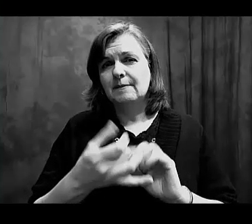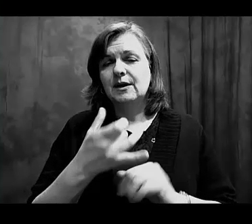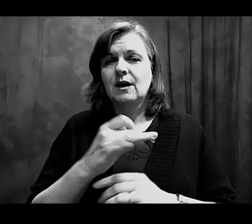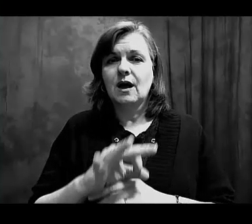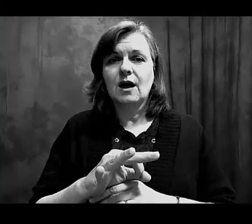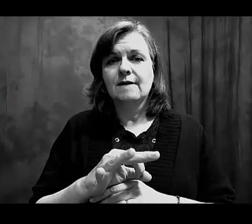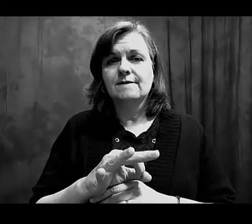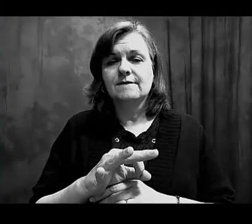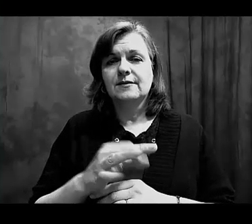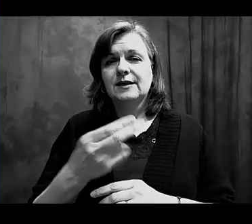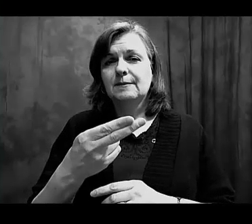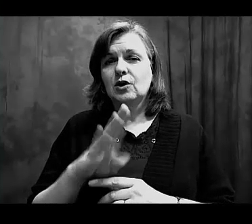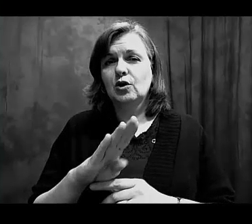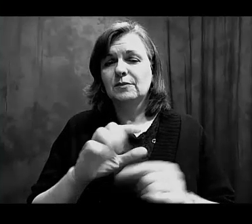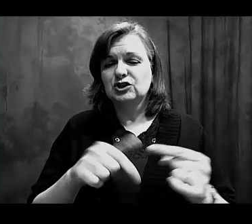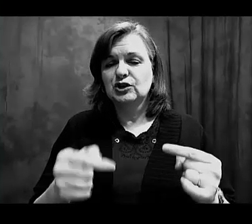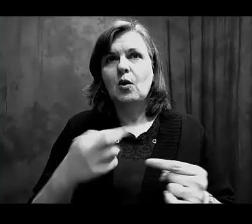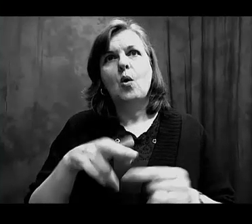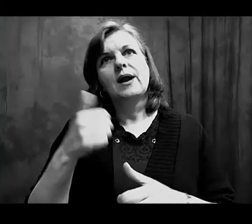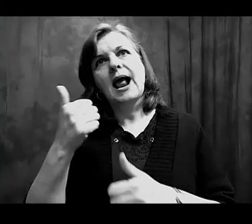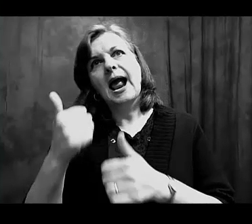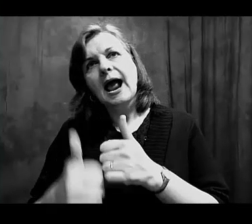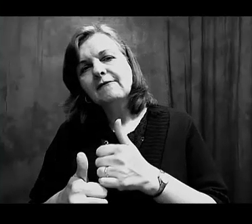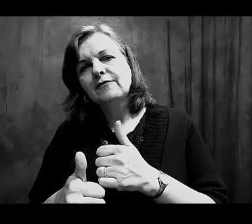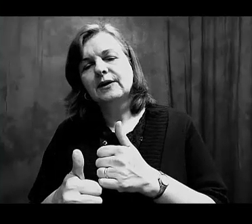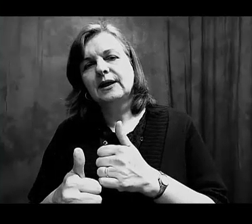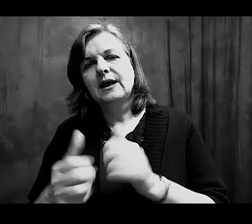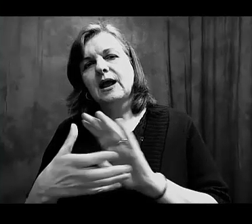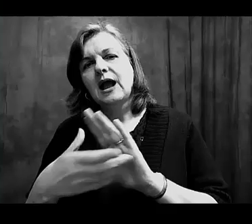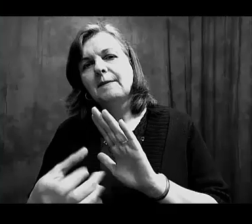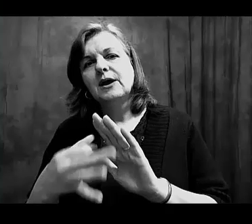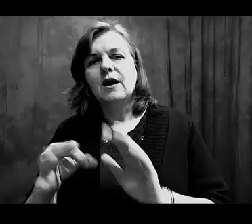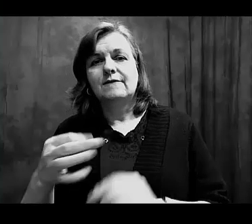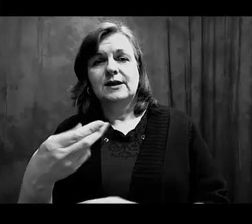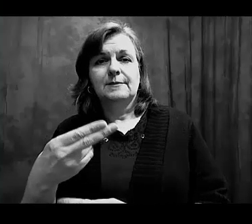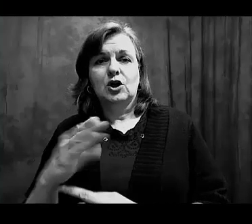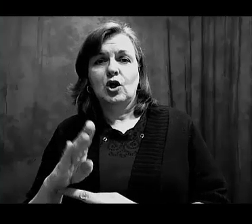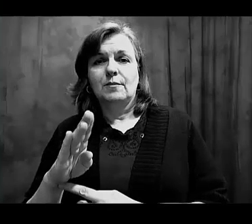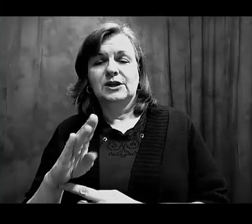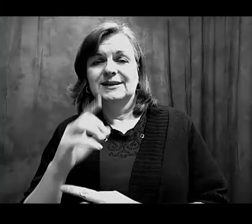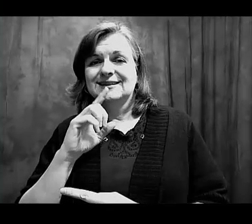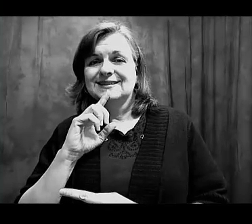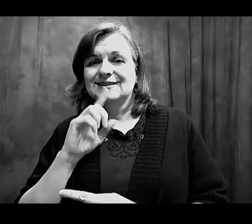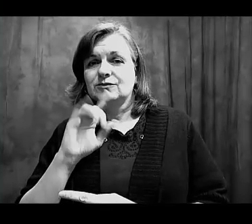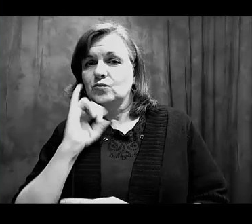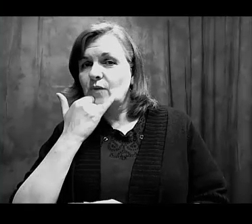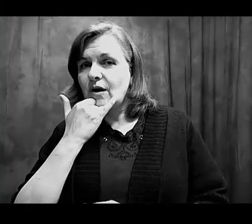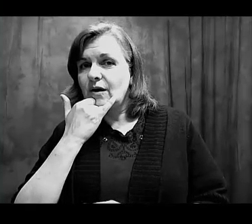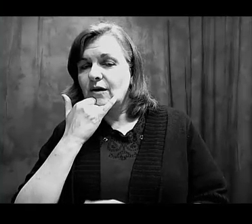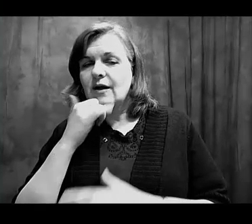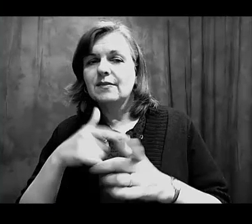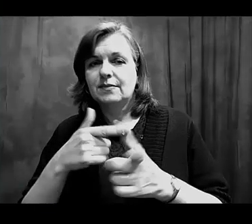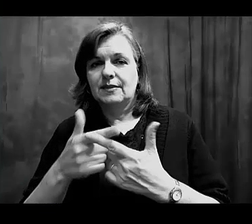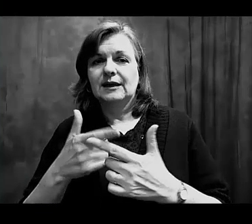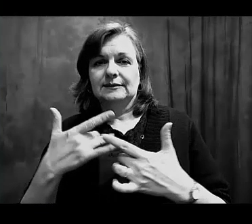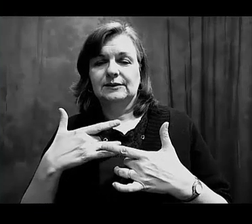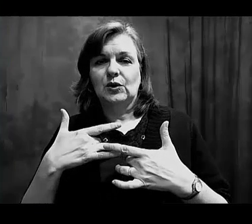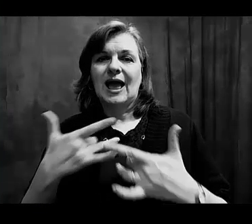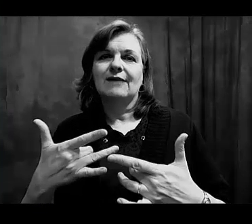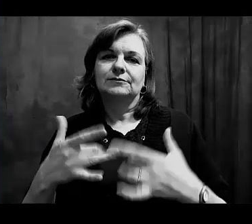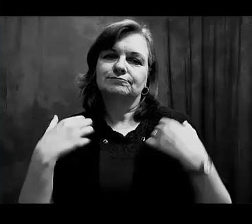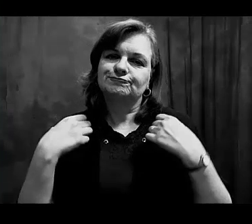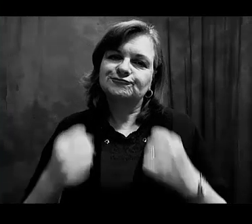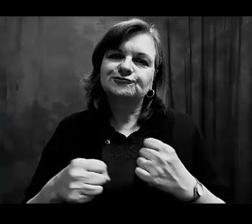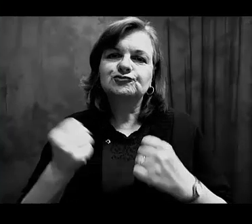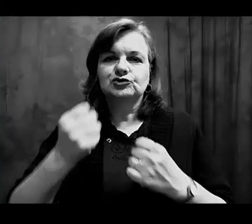wrong, then you're going to have a high susceptibility to all of your red blood cells being impacted by sickle cell.